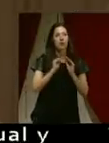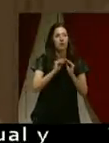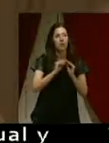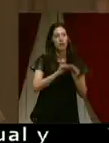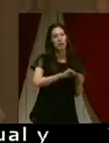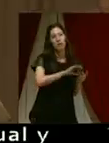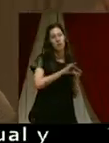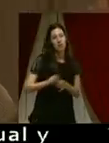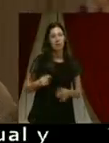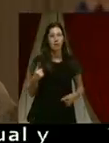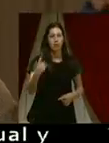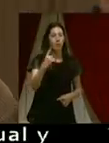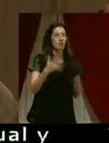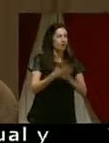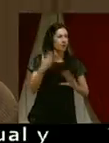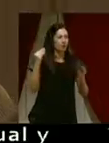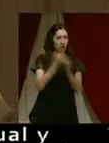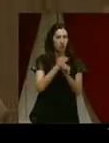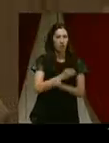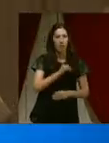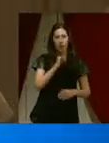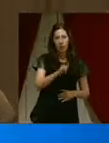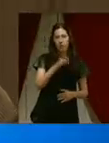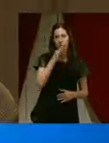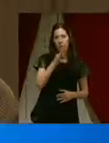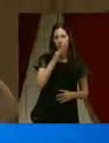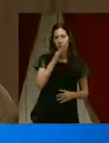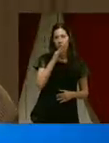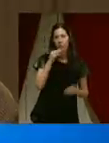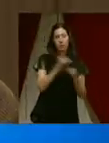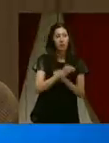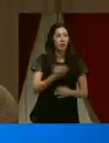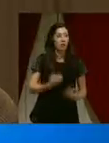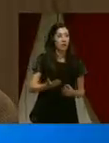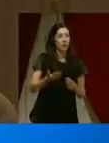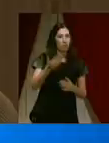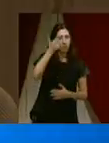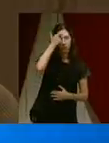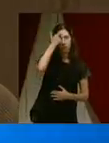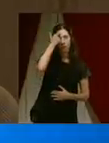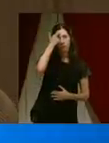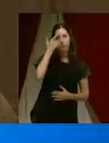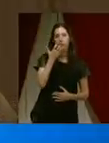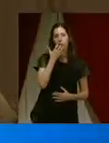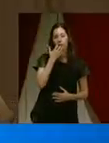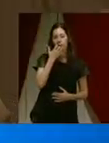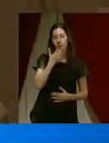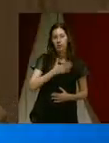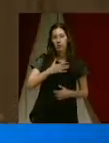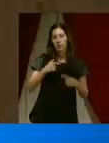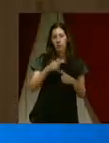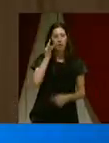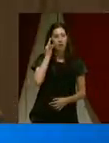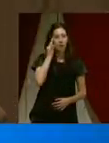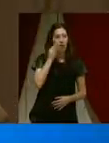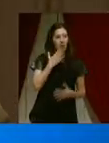development for each one of us, accessibility for each one of us. There are incompatibilities that need to be